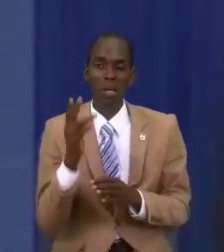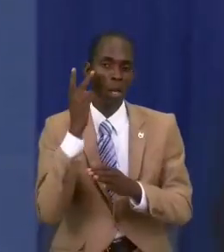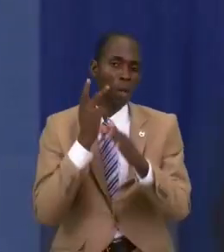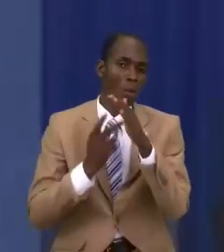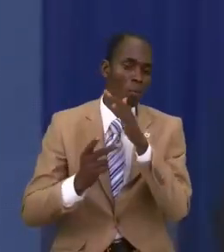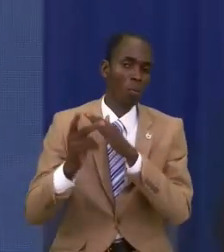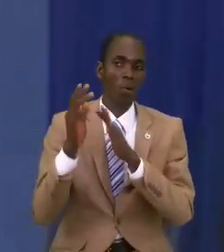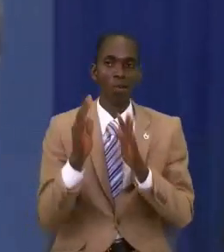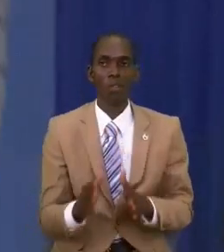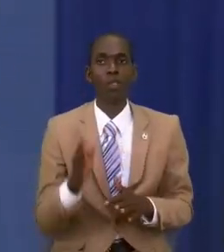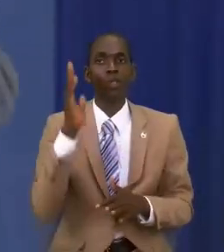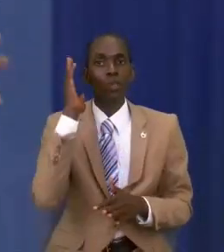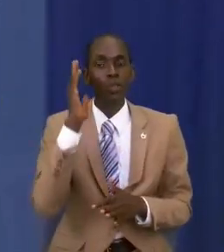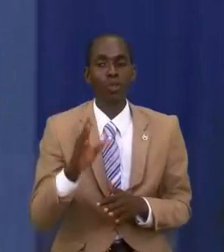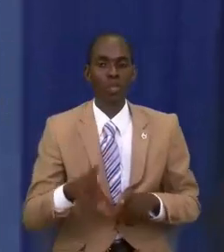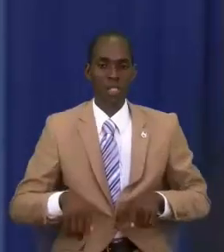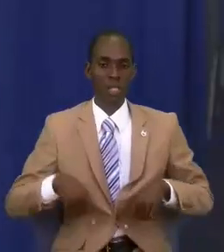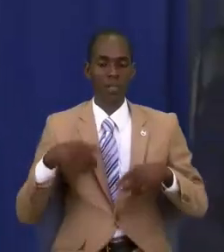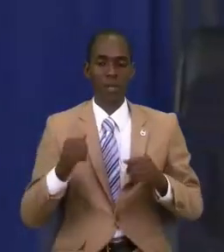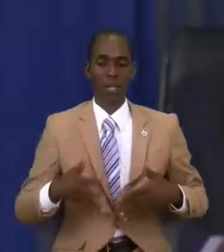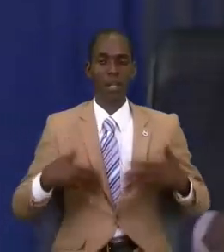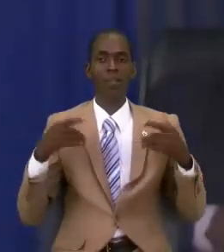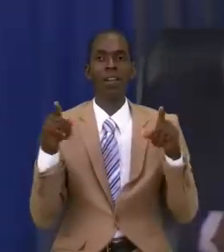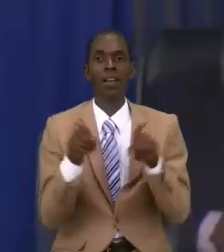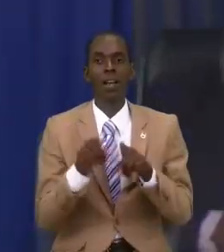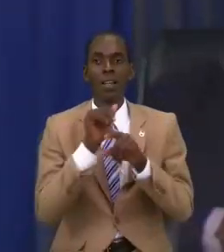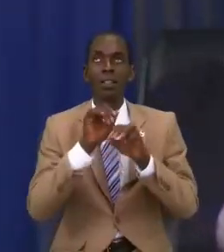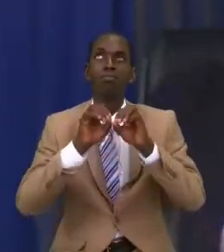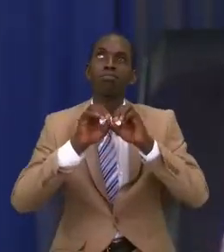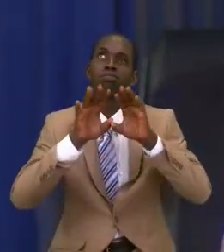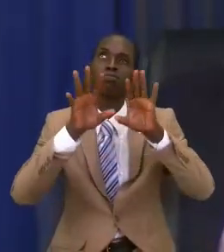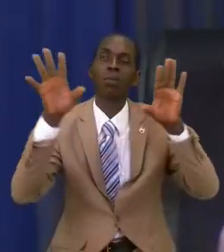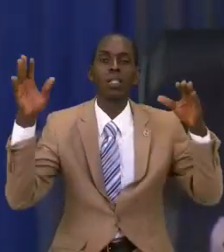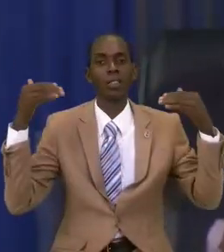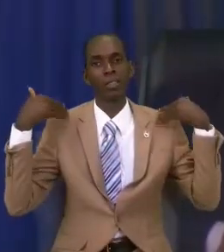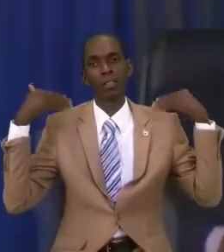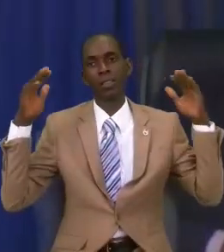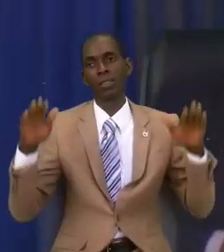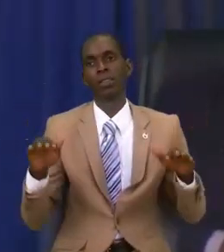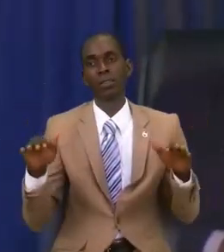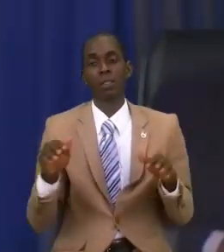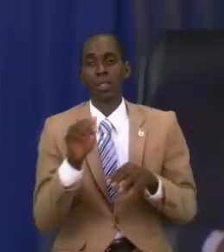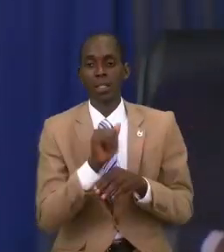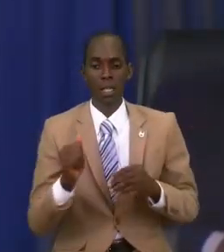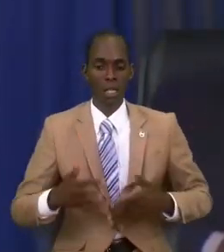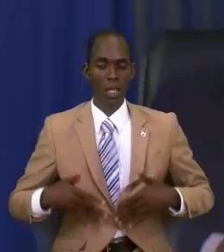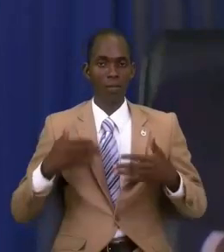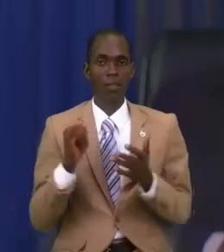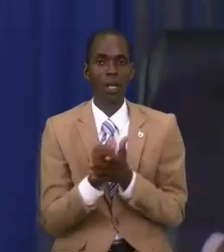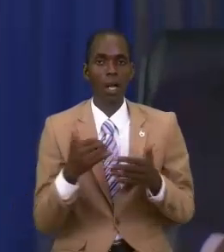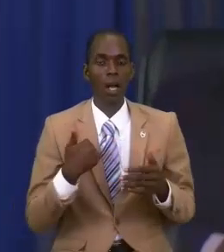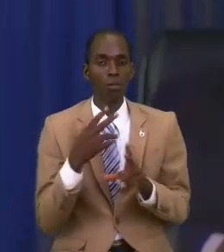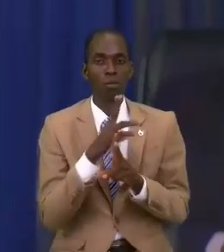shining angel. A life that has no spot, has no stain, has